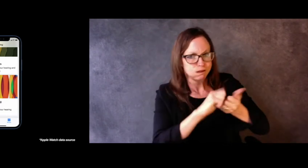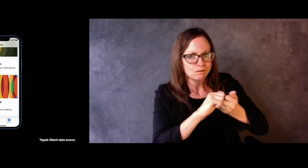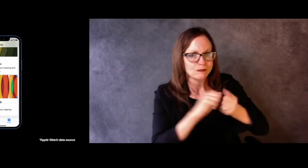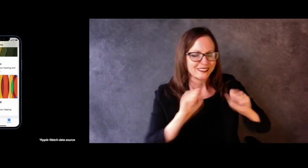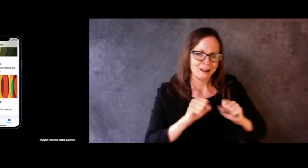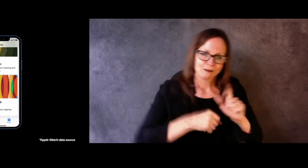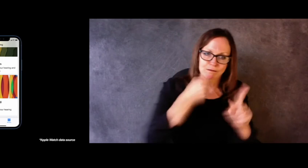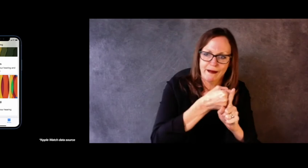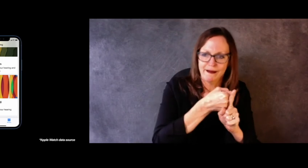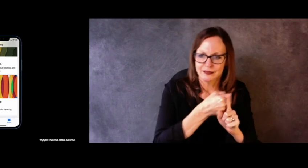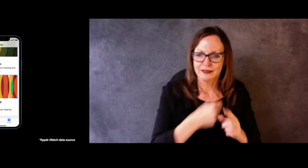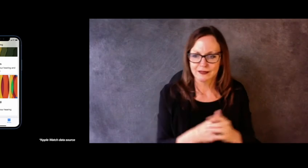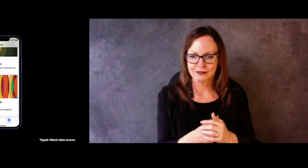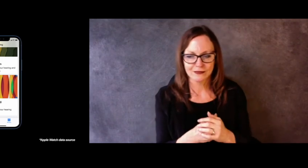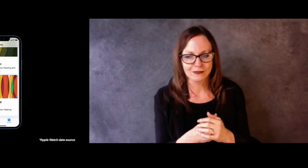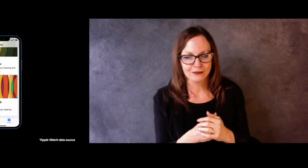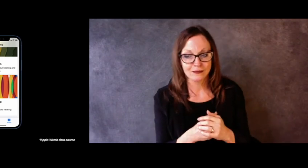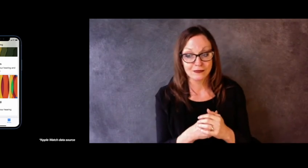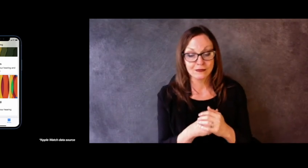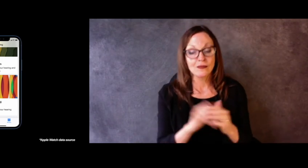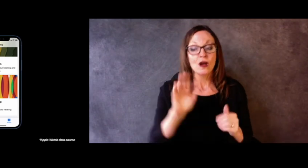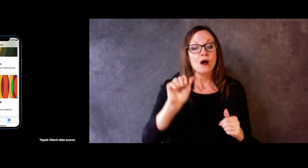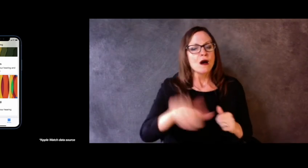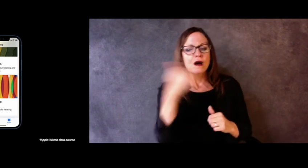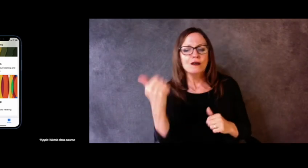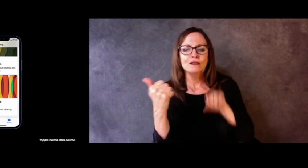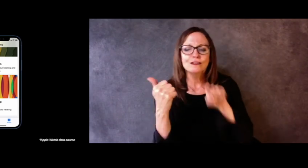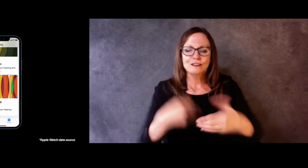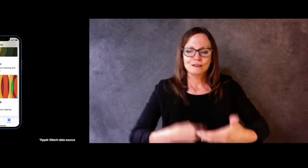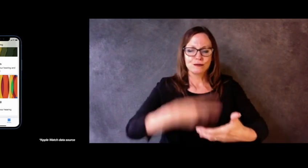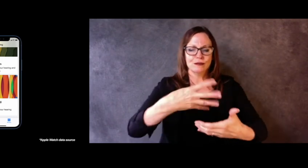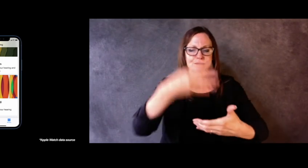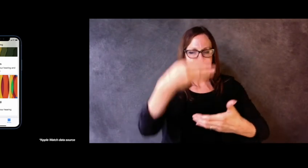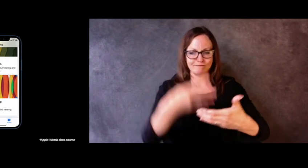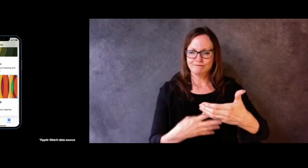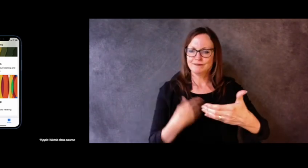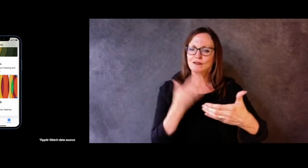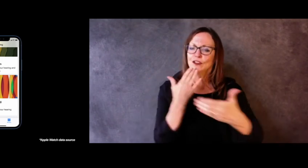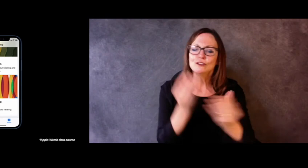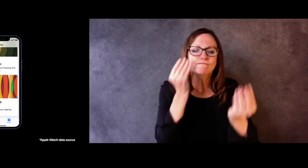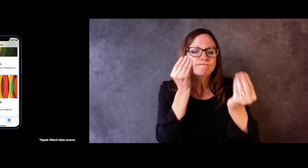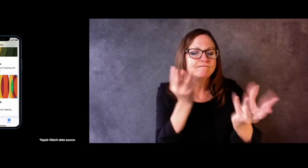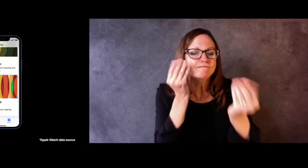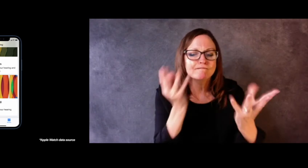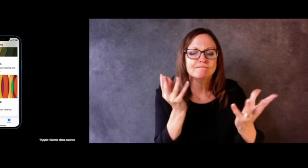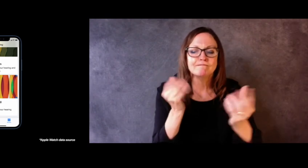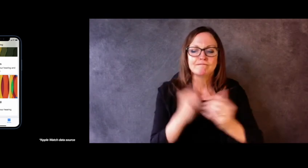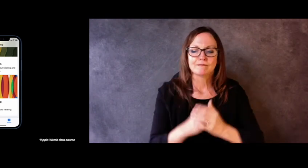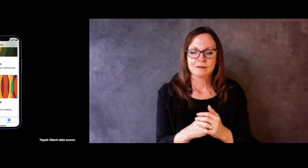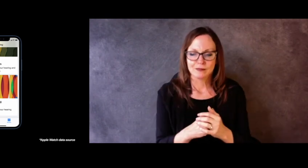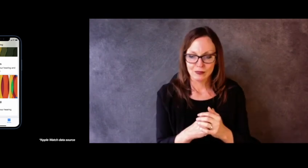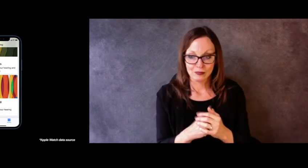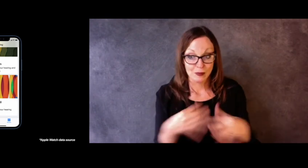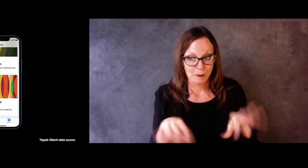and interesting information shared to help educate you on why it is important to use these features and track this data